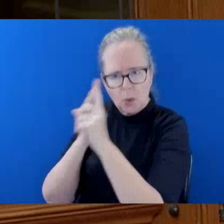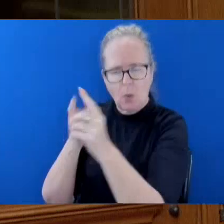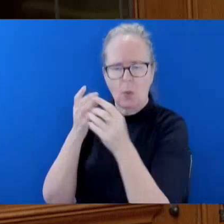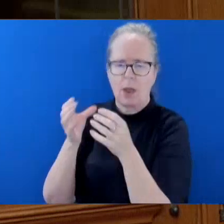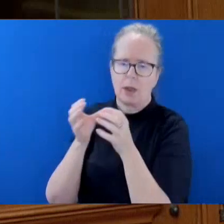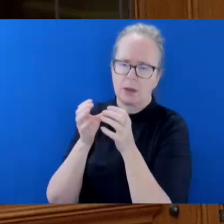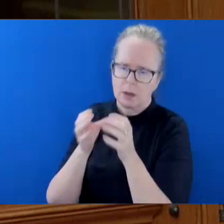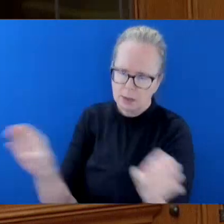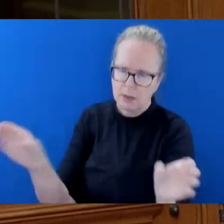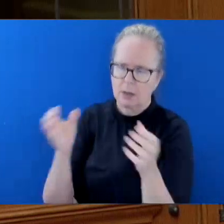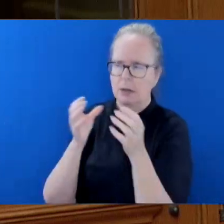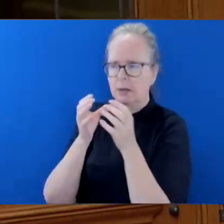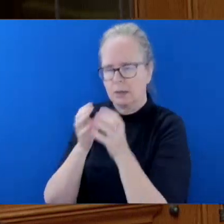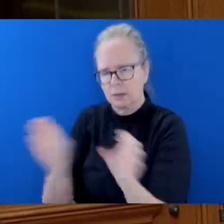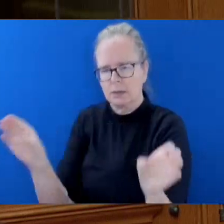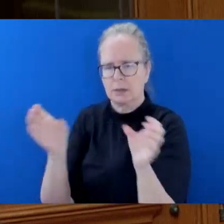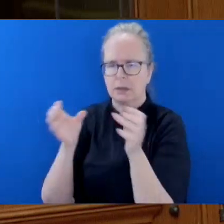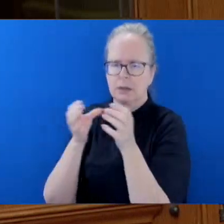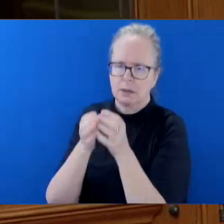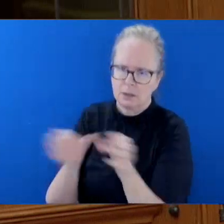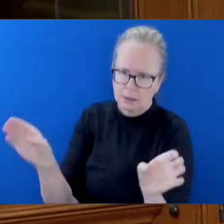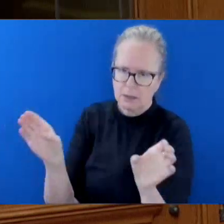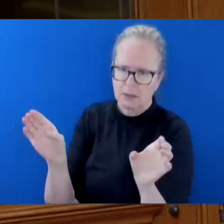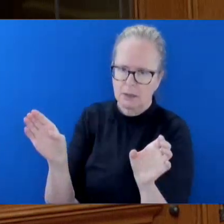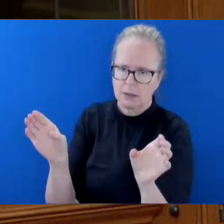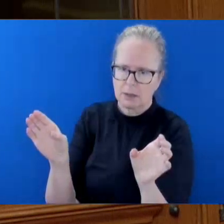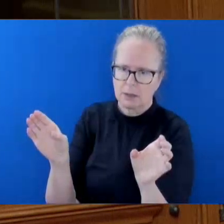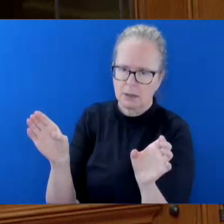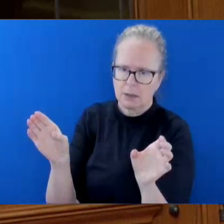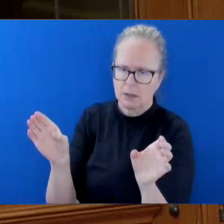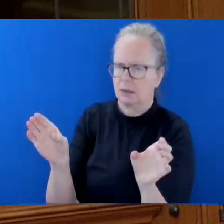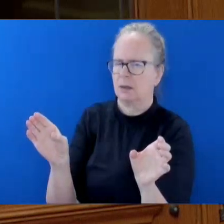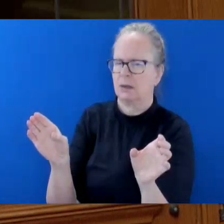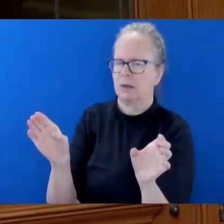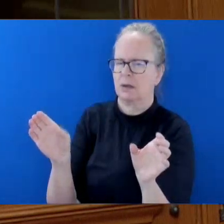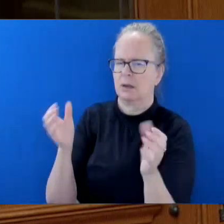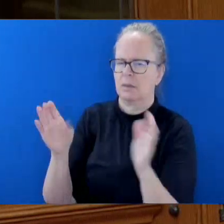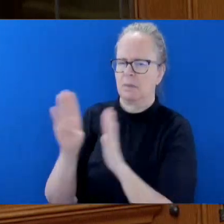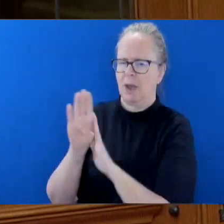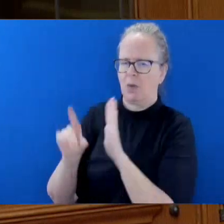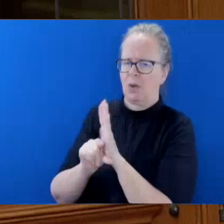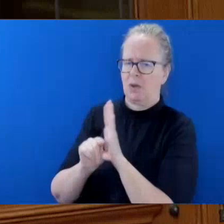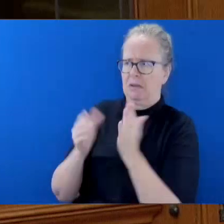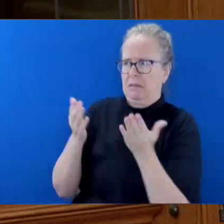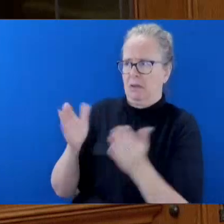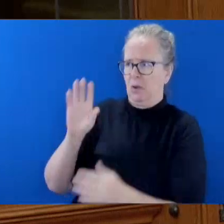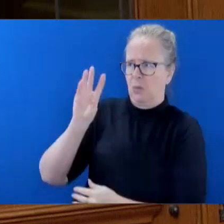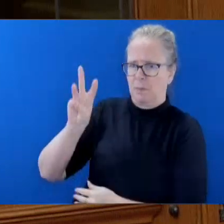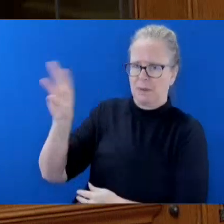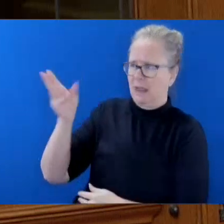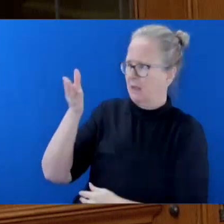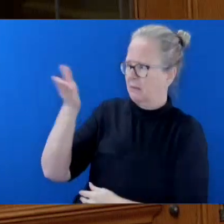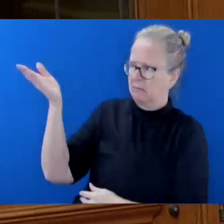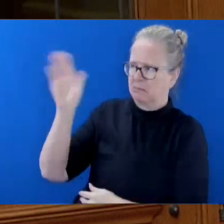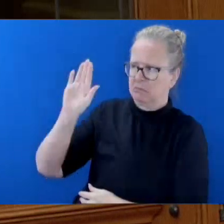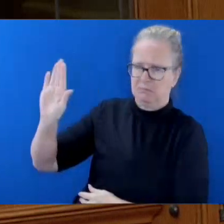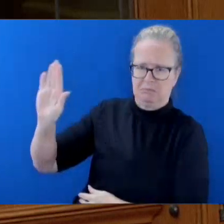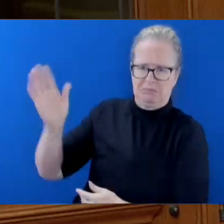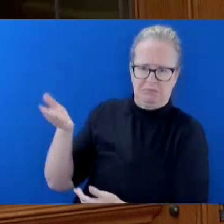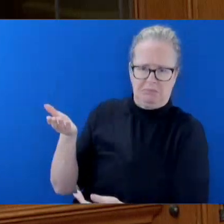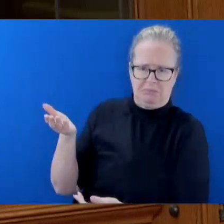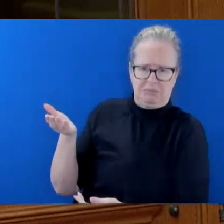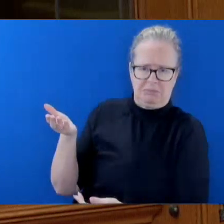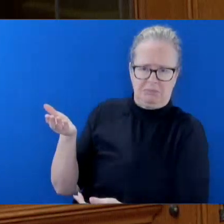website. It's your Members, website. member has the floor. In fact, Mr. Speaker, this NDP government says on a